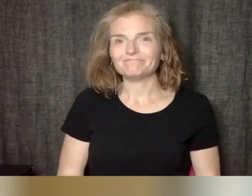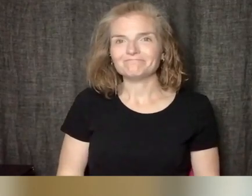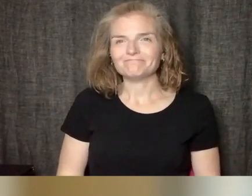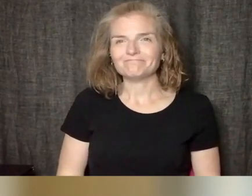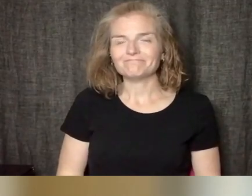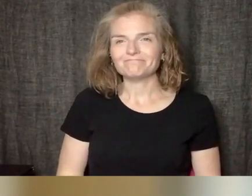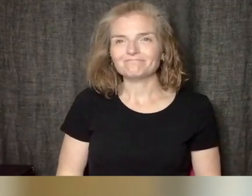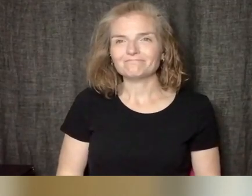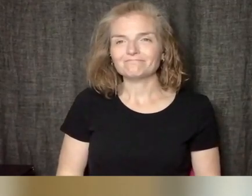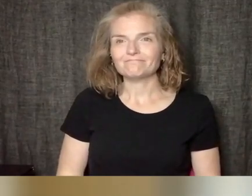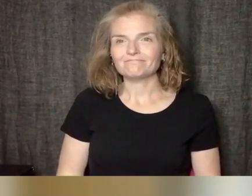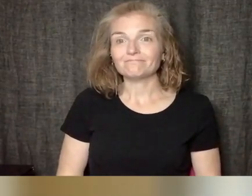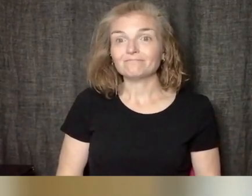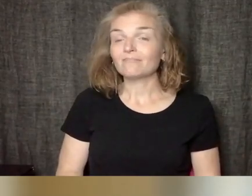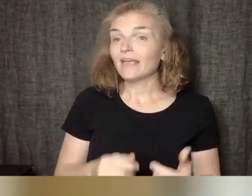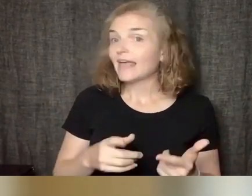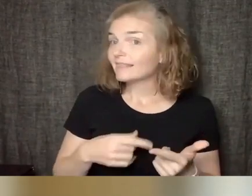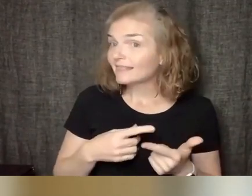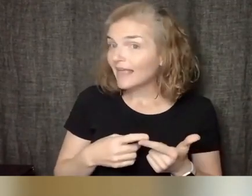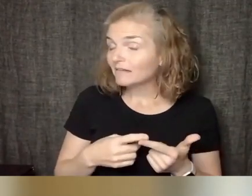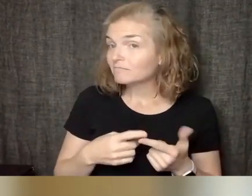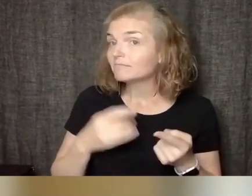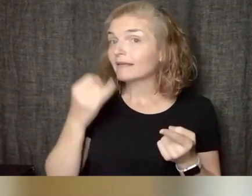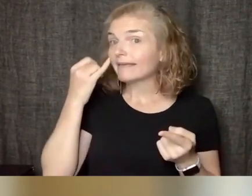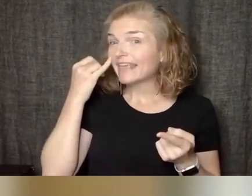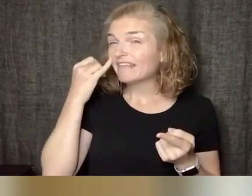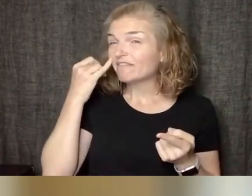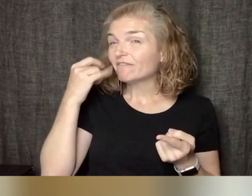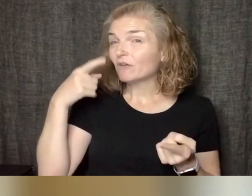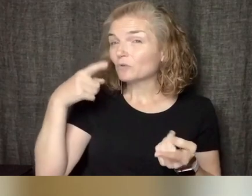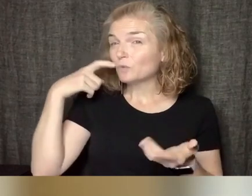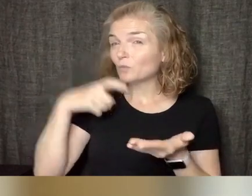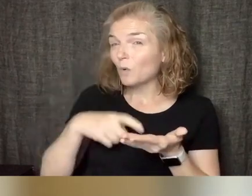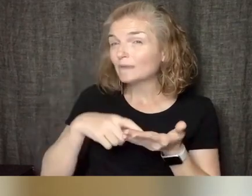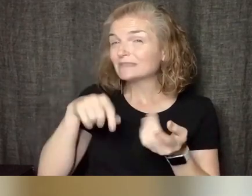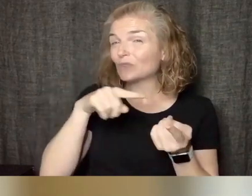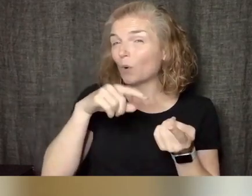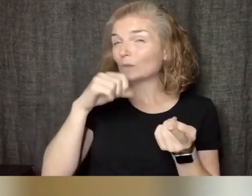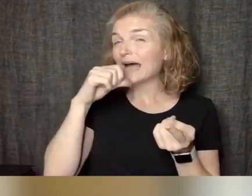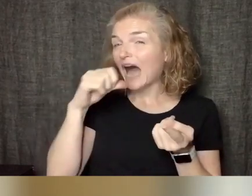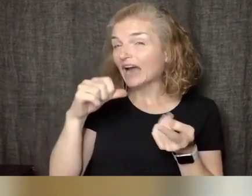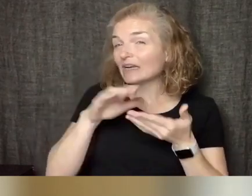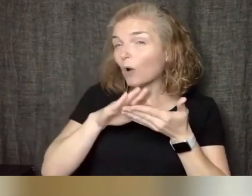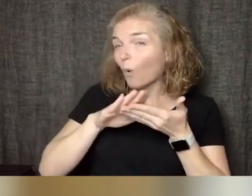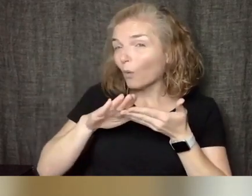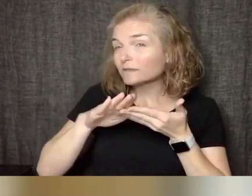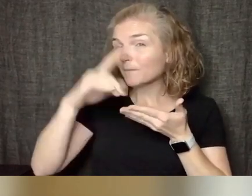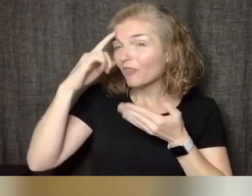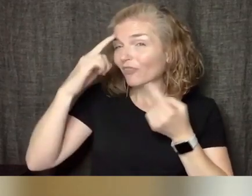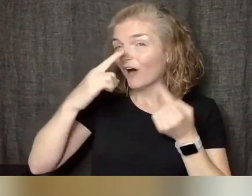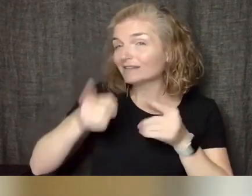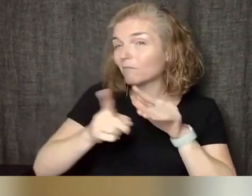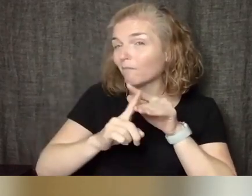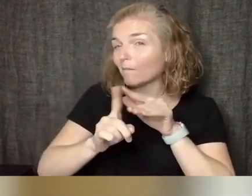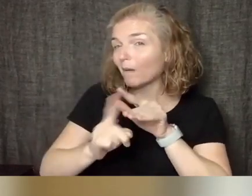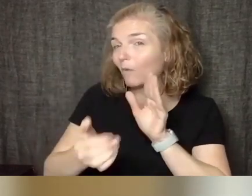And then should you find that some of those unwholesome ones, keep repeating. You don't have to do much about the